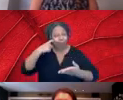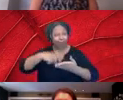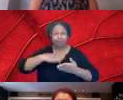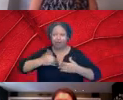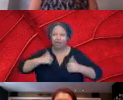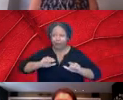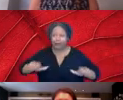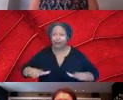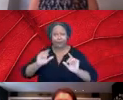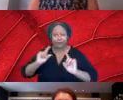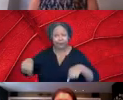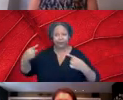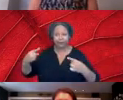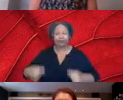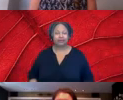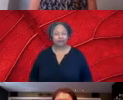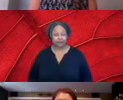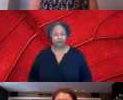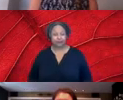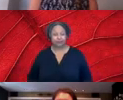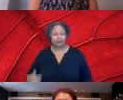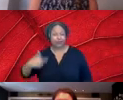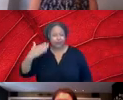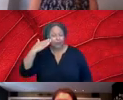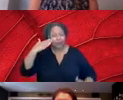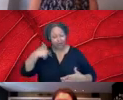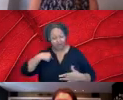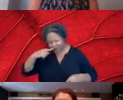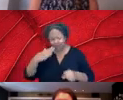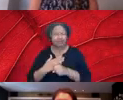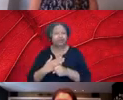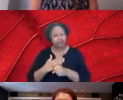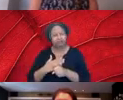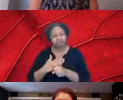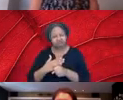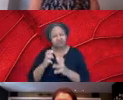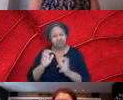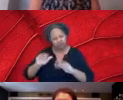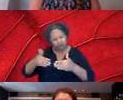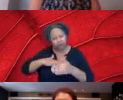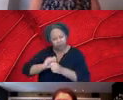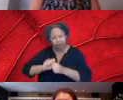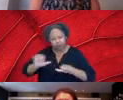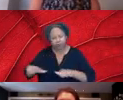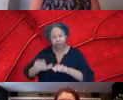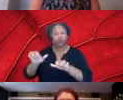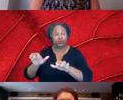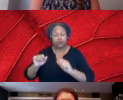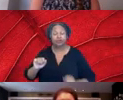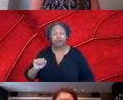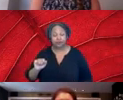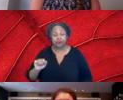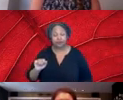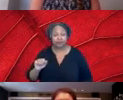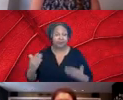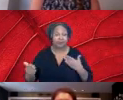efforts, because I know I've dedicated a lot towards the work that I do, to the point where people may not